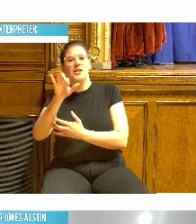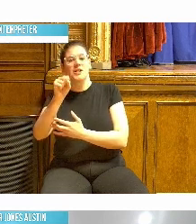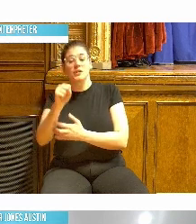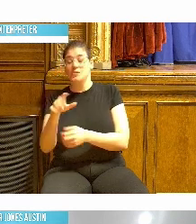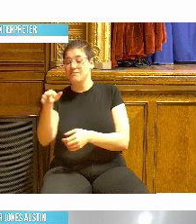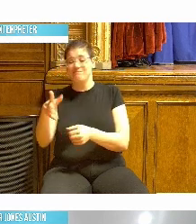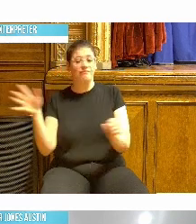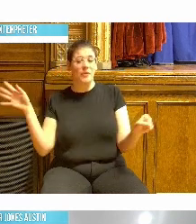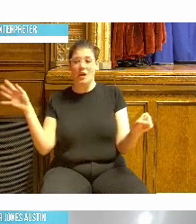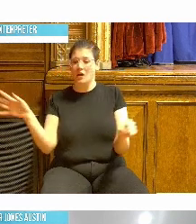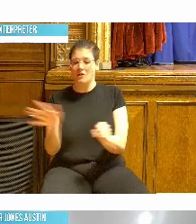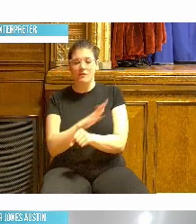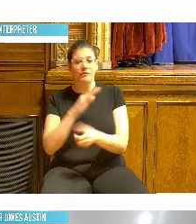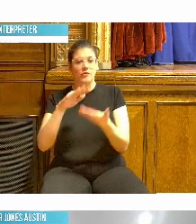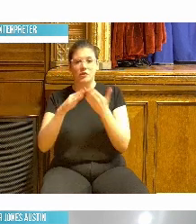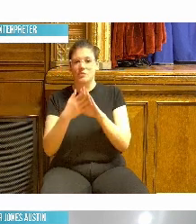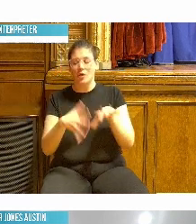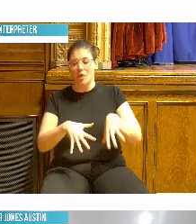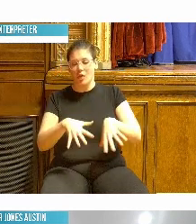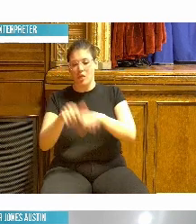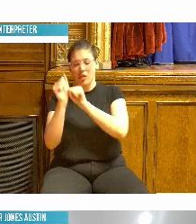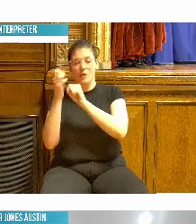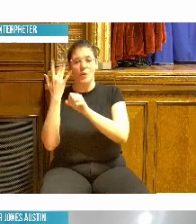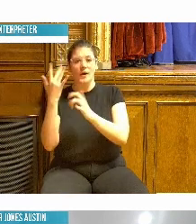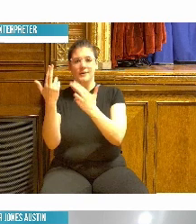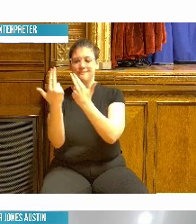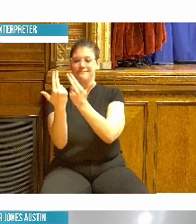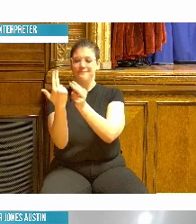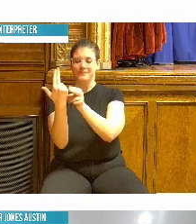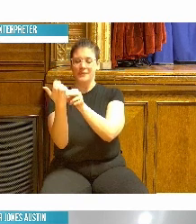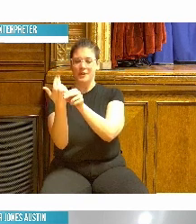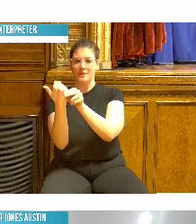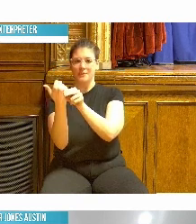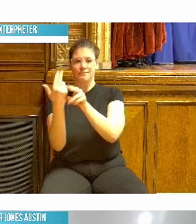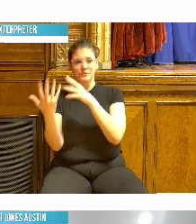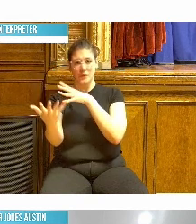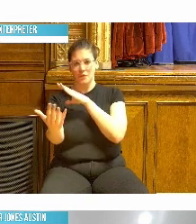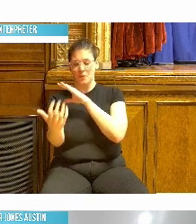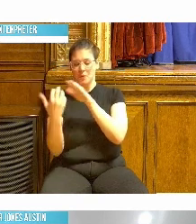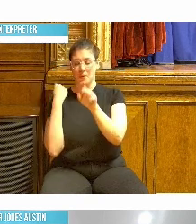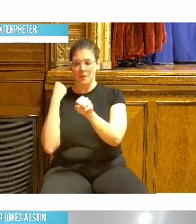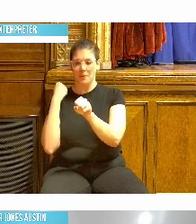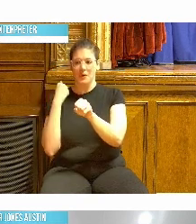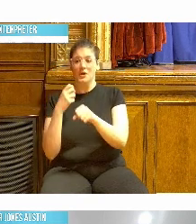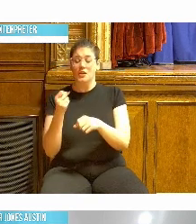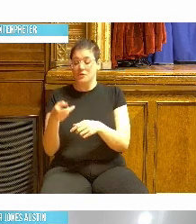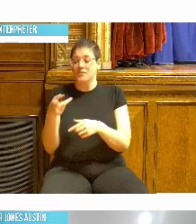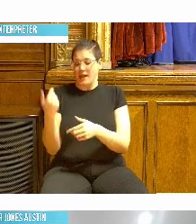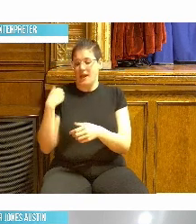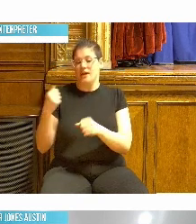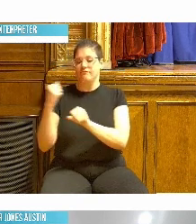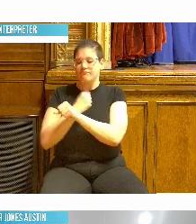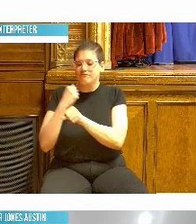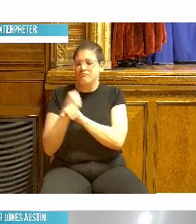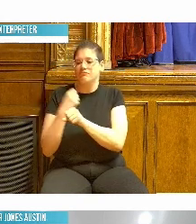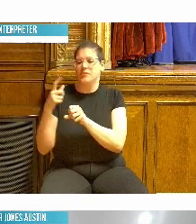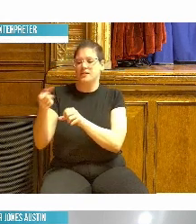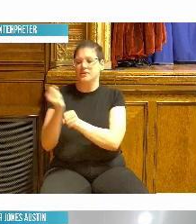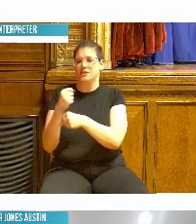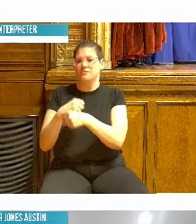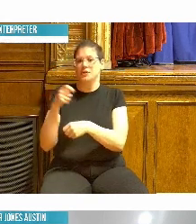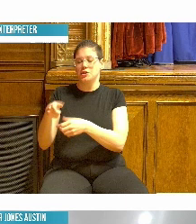by a freeway, and they went in and invested significant dollars to rebuild those communities. So the whole idea of rebuilding these